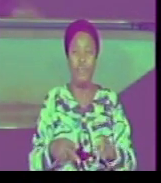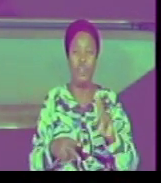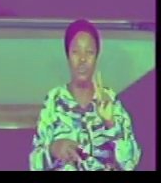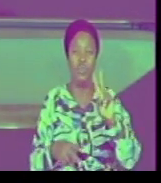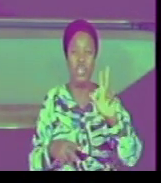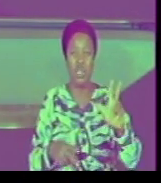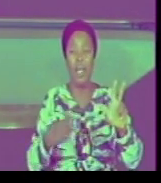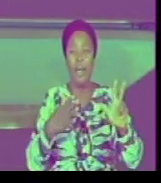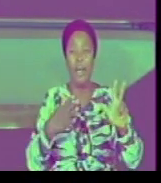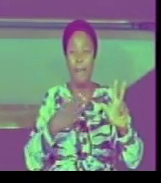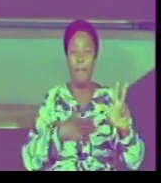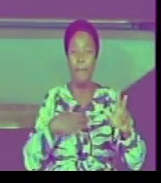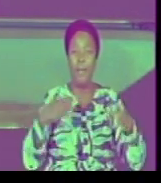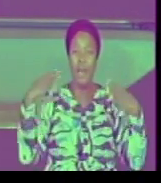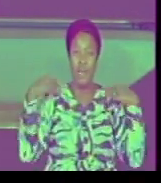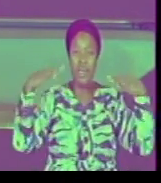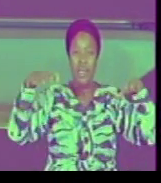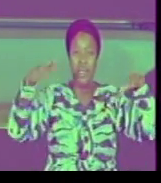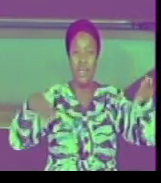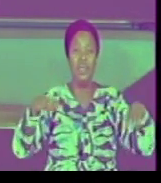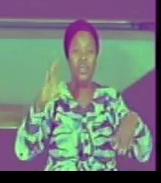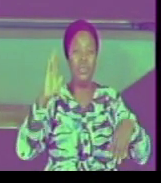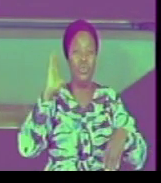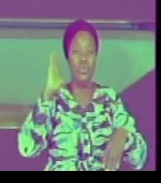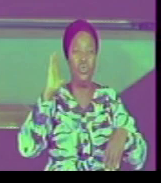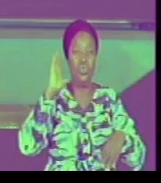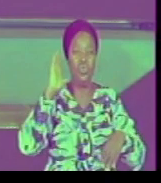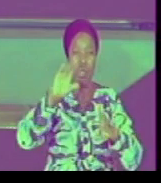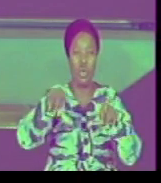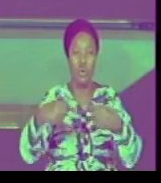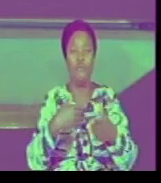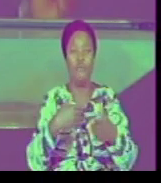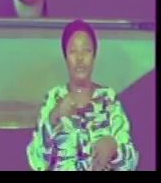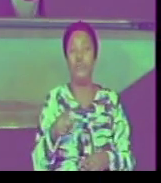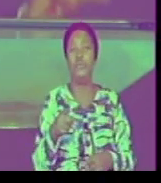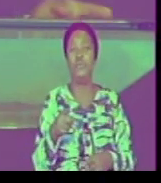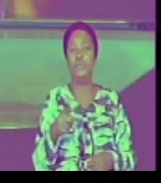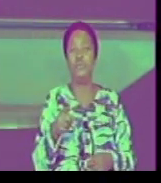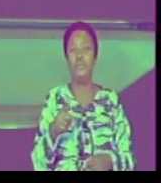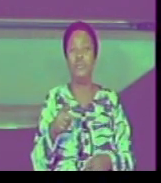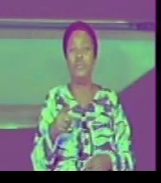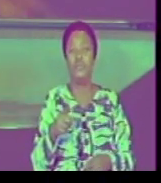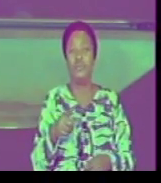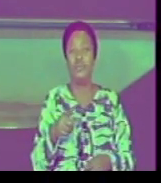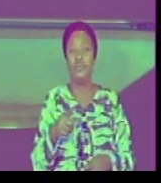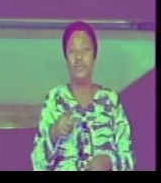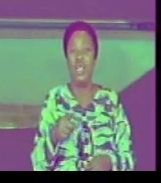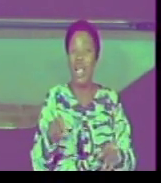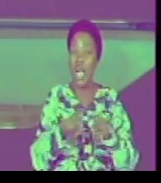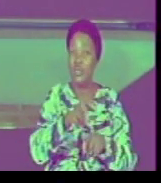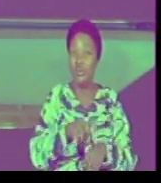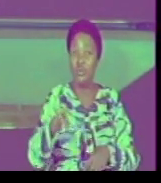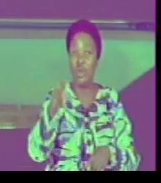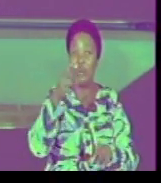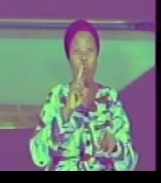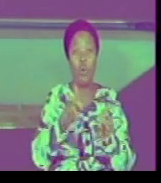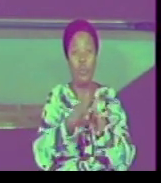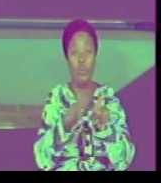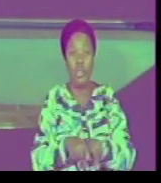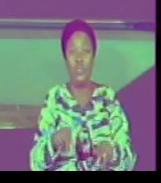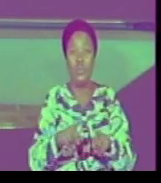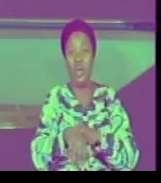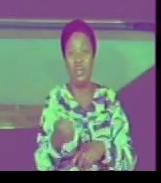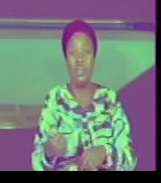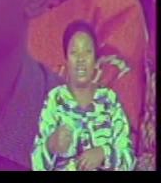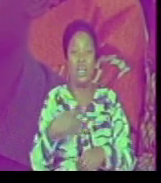go before thee. As you are traveling from one place to the other, the angel of the